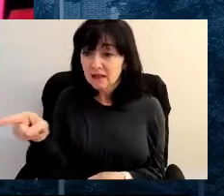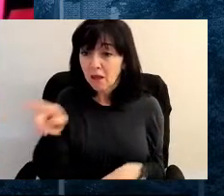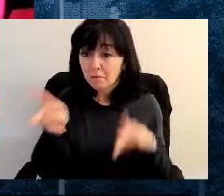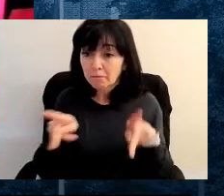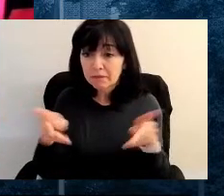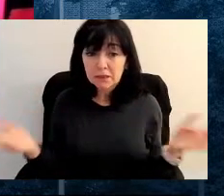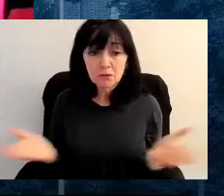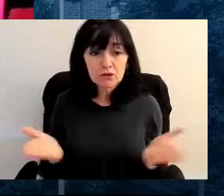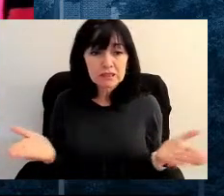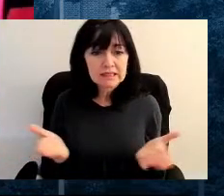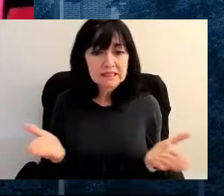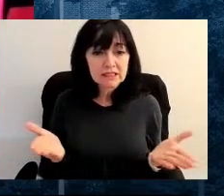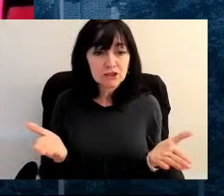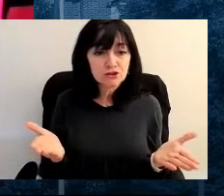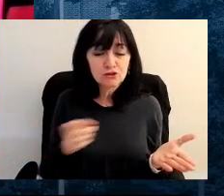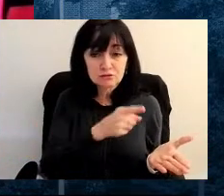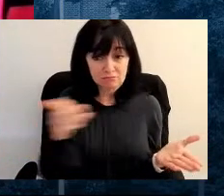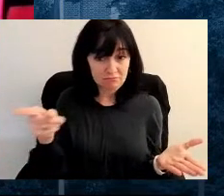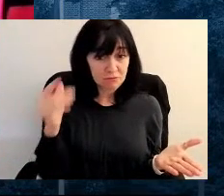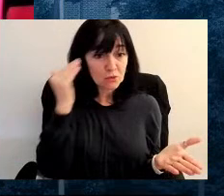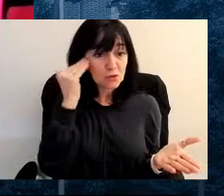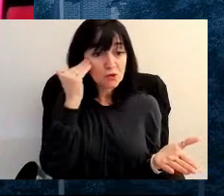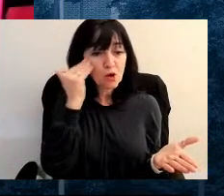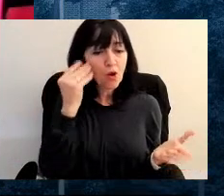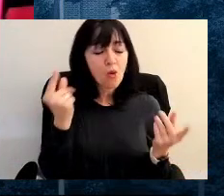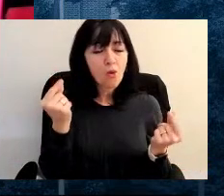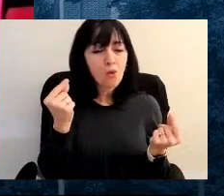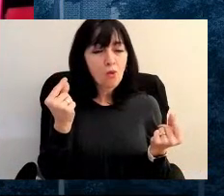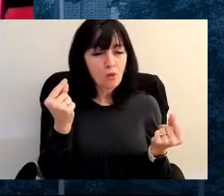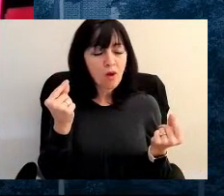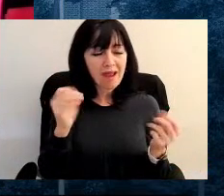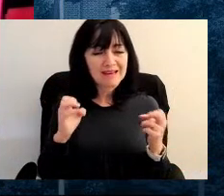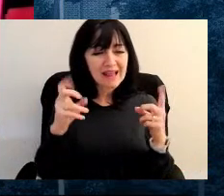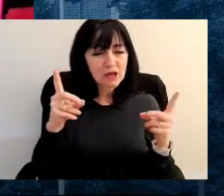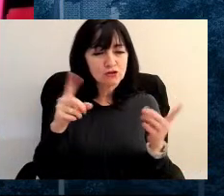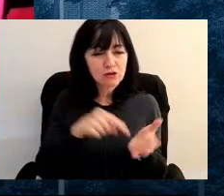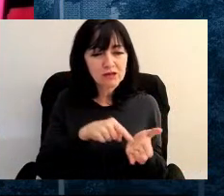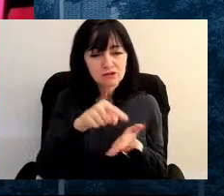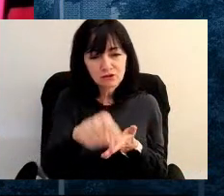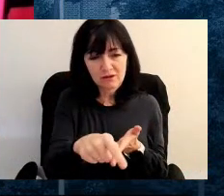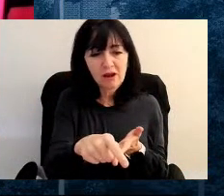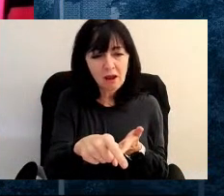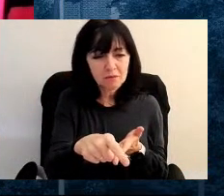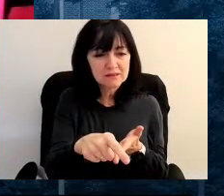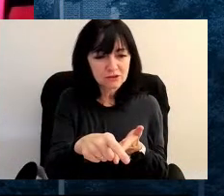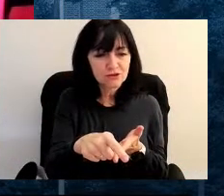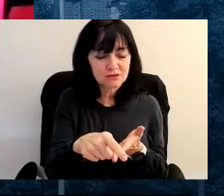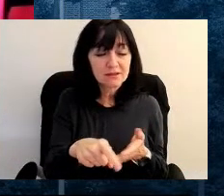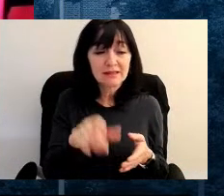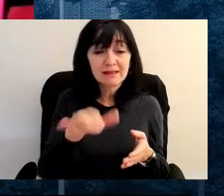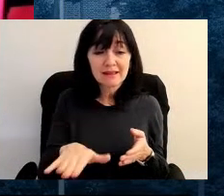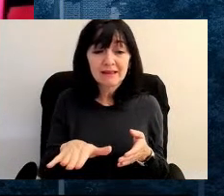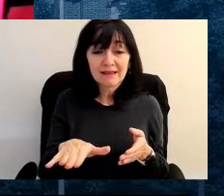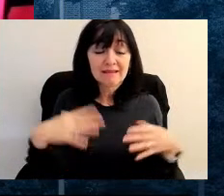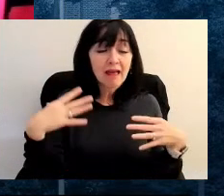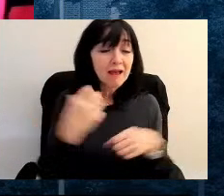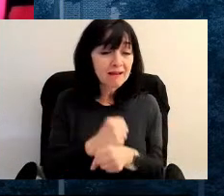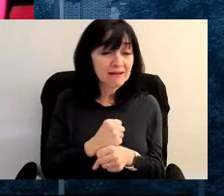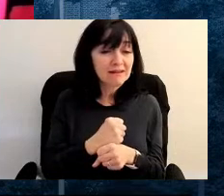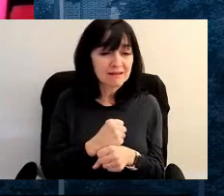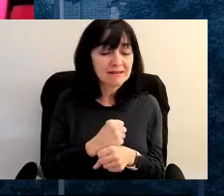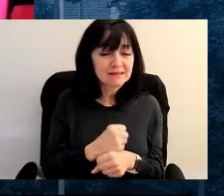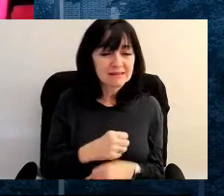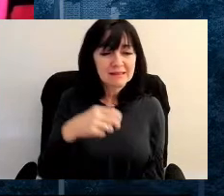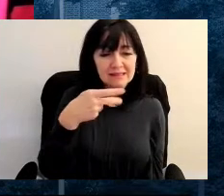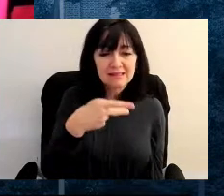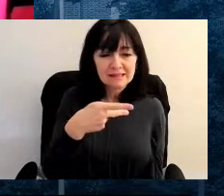Education Compensation Committee is. So just to articulate, the acronym is actually PEC. Not surprising that we have